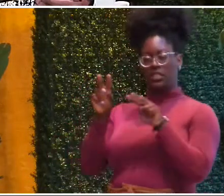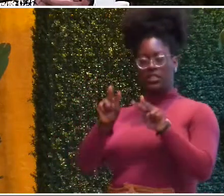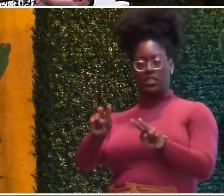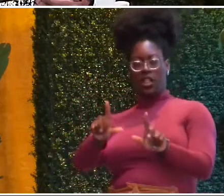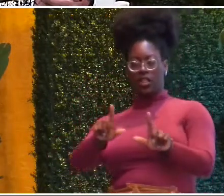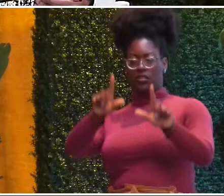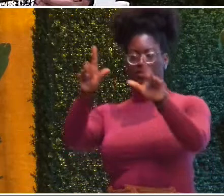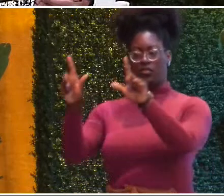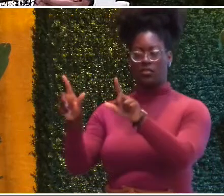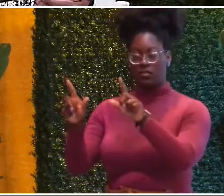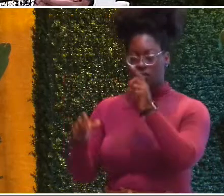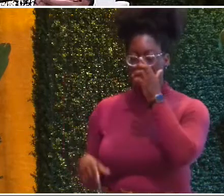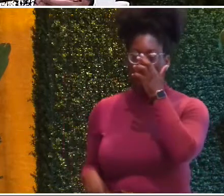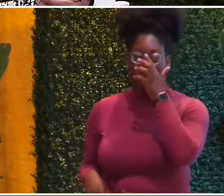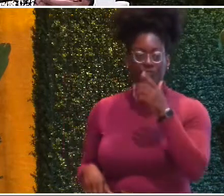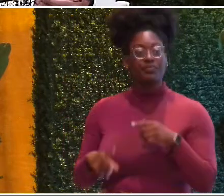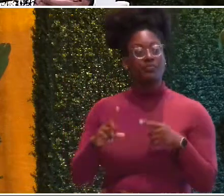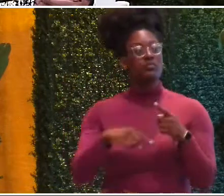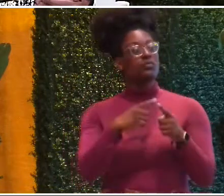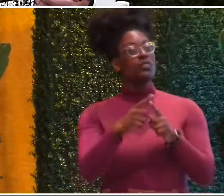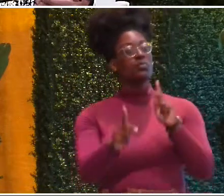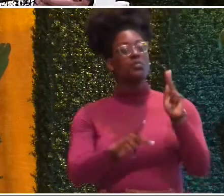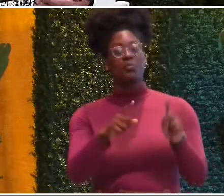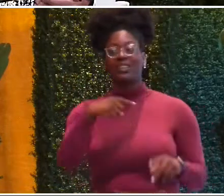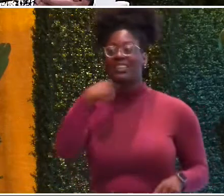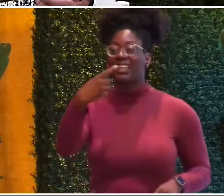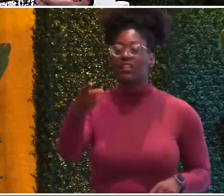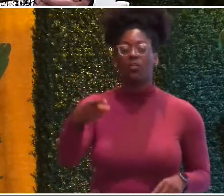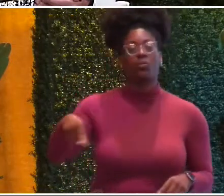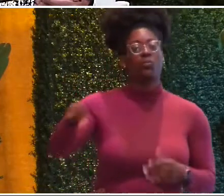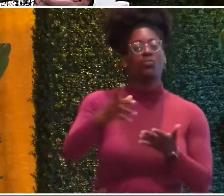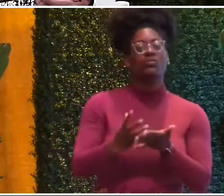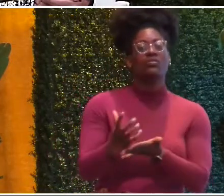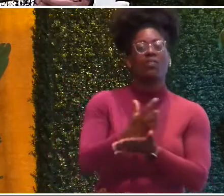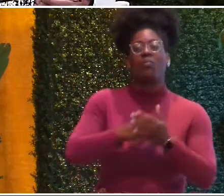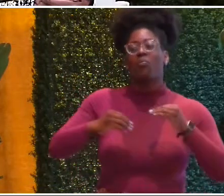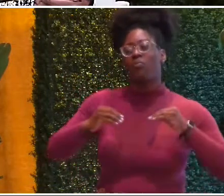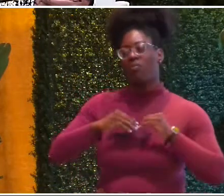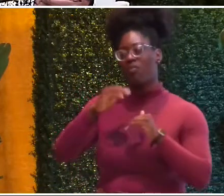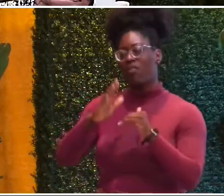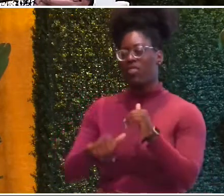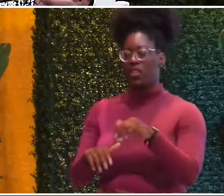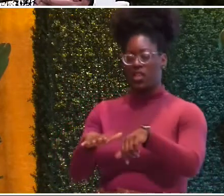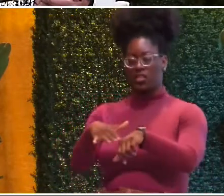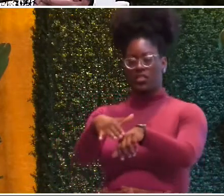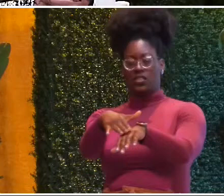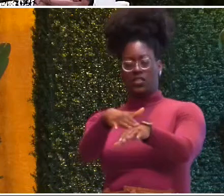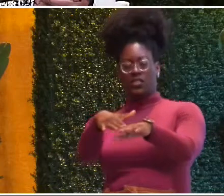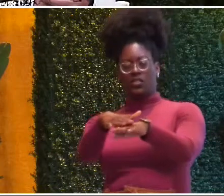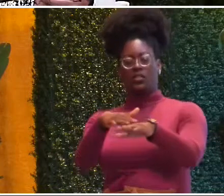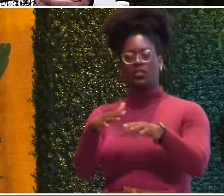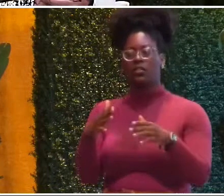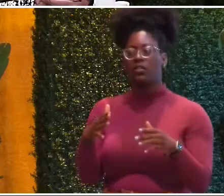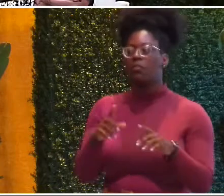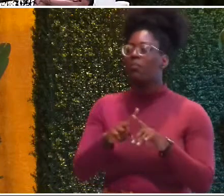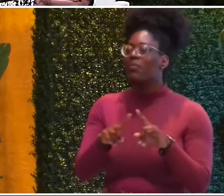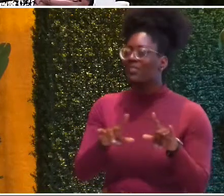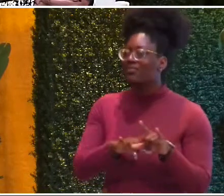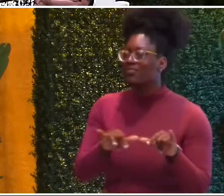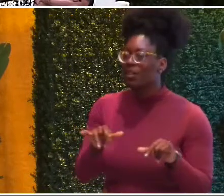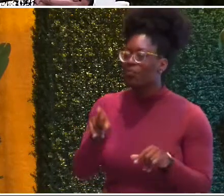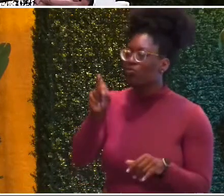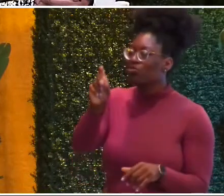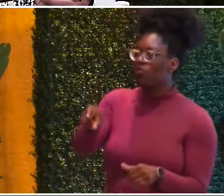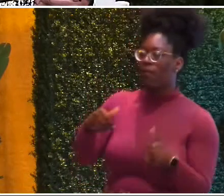you, you deserve more than the bare minimum, but I want to make sure you at least have a minimum standard to work